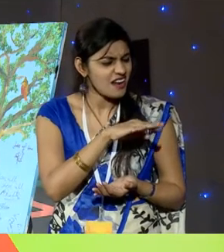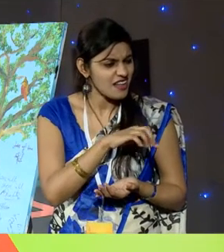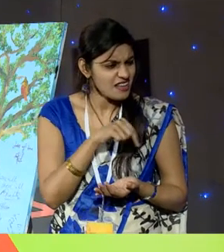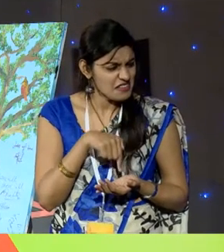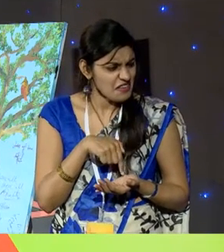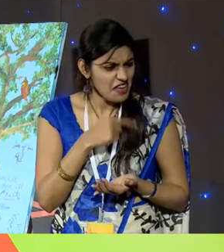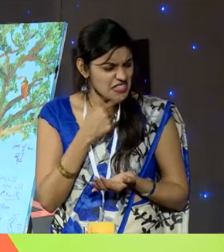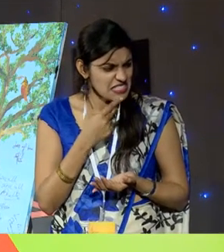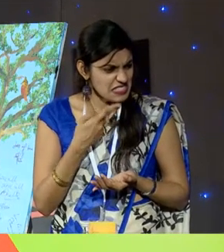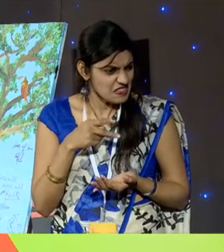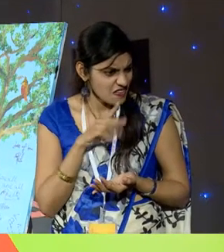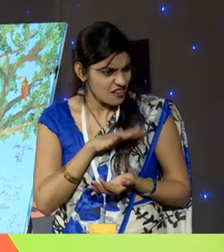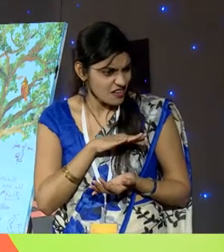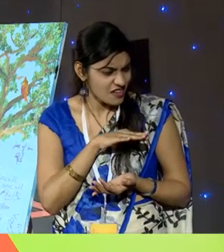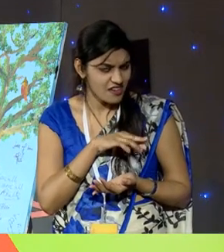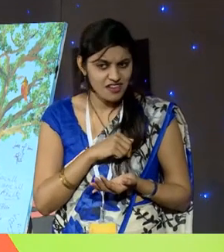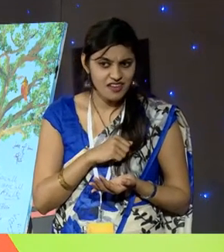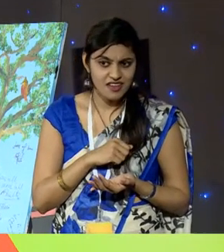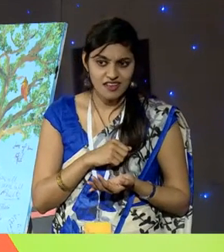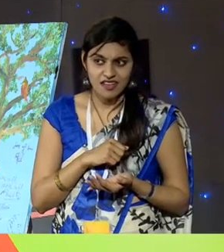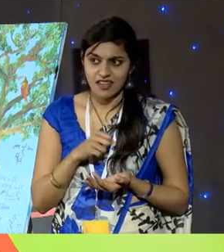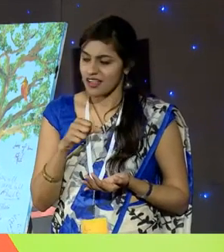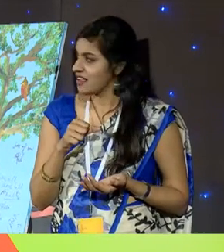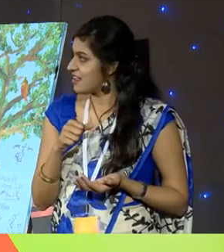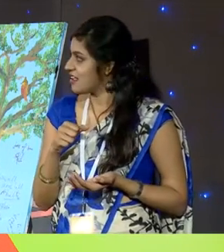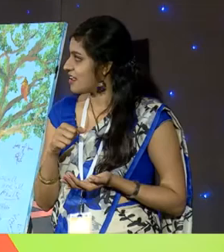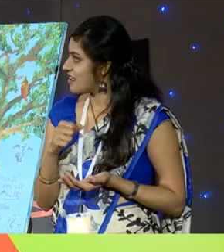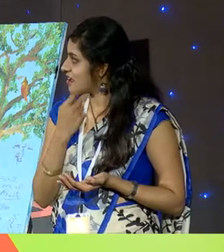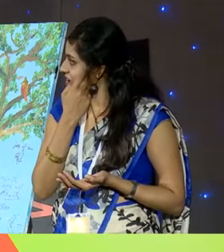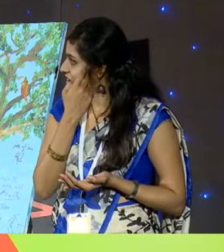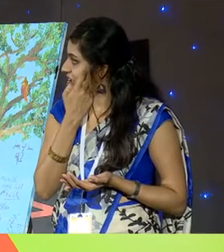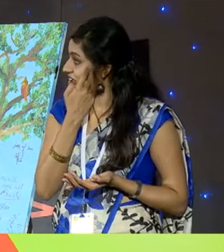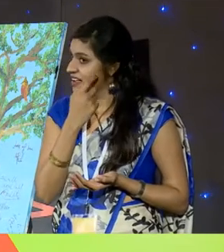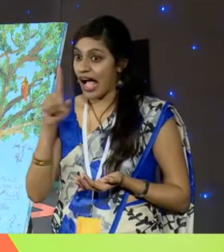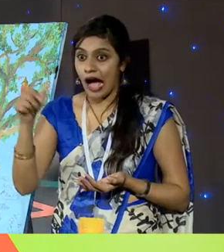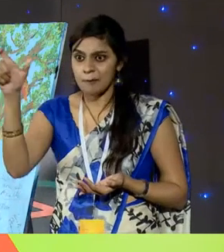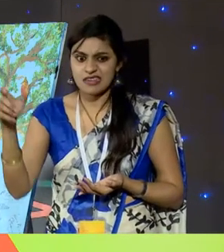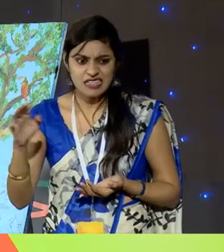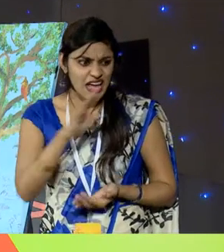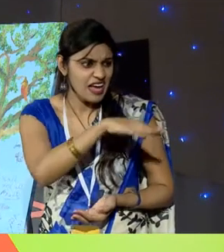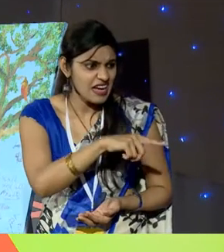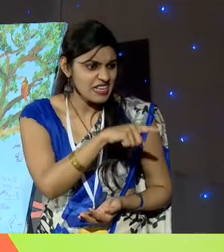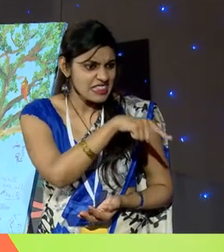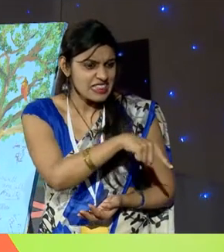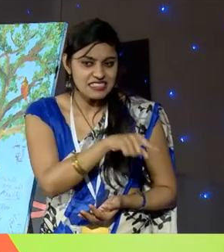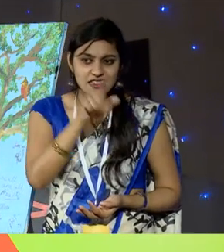not tasting anything. And then somebody came to us and said that, see, you're eating the tissue and not the ice cream. The ice cream is melting away.